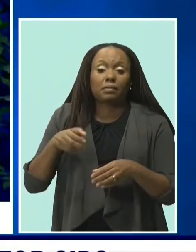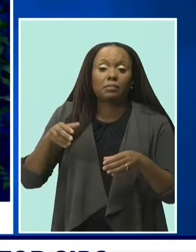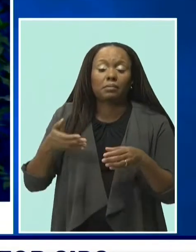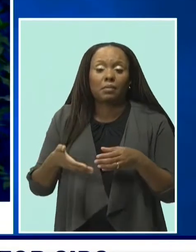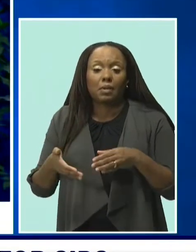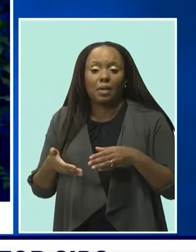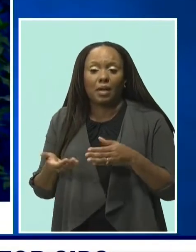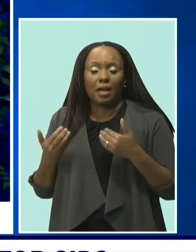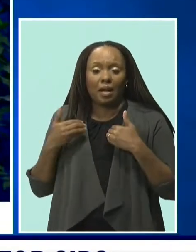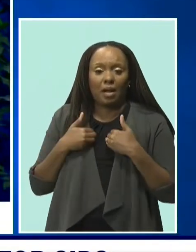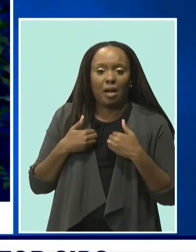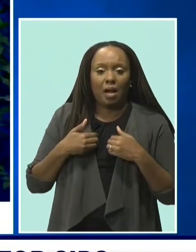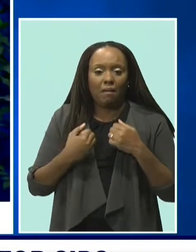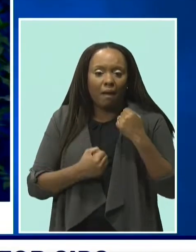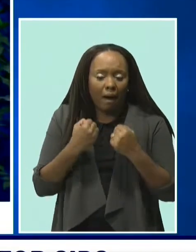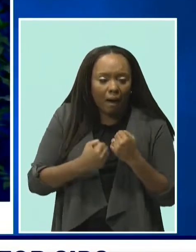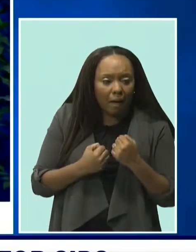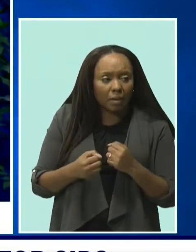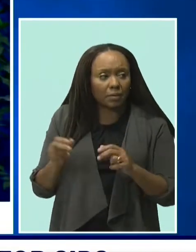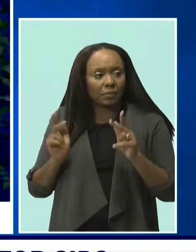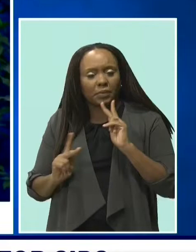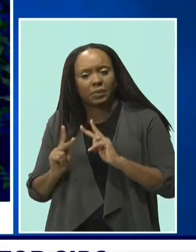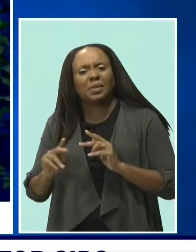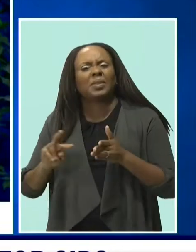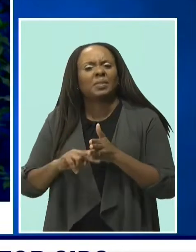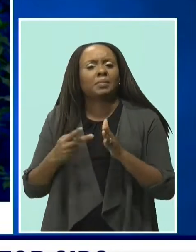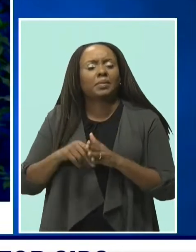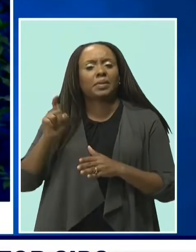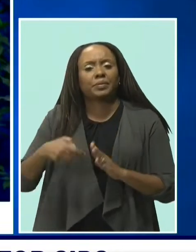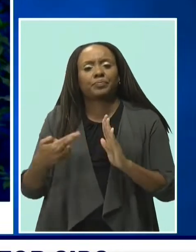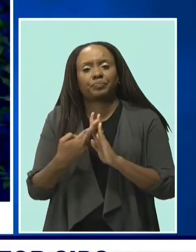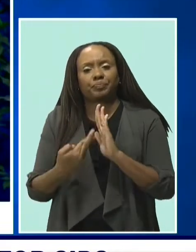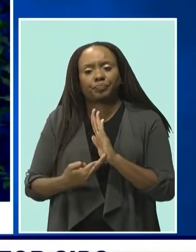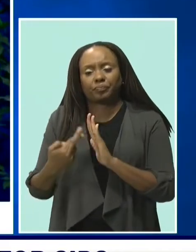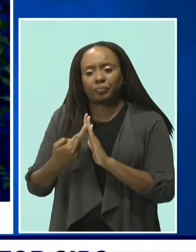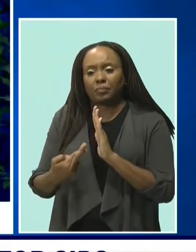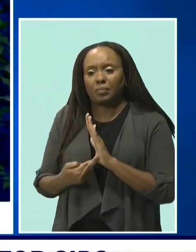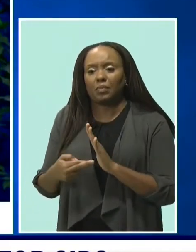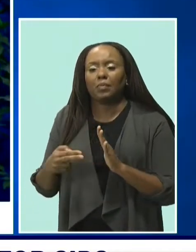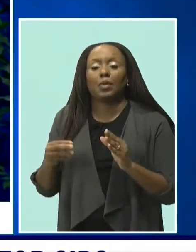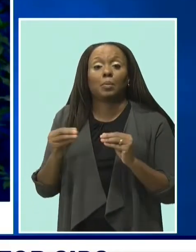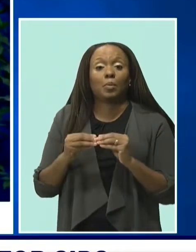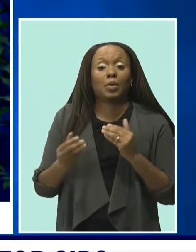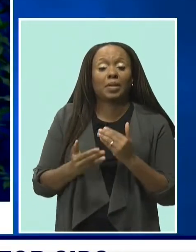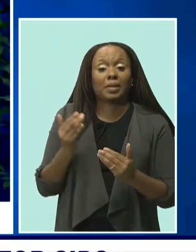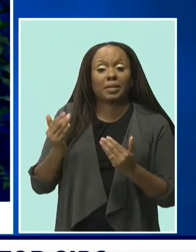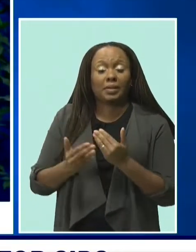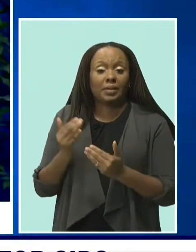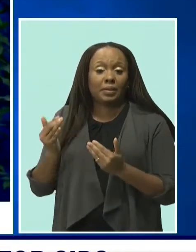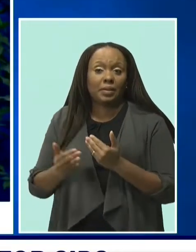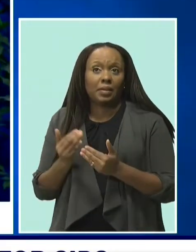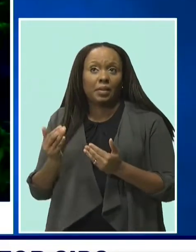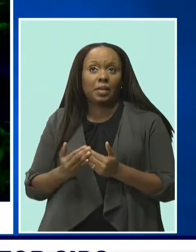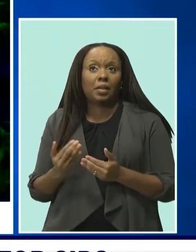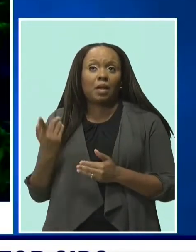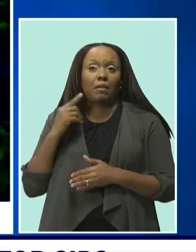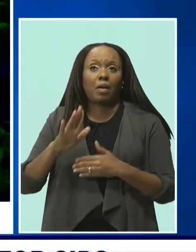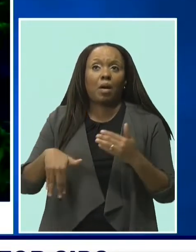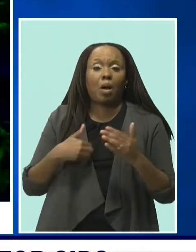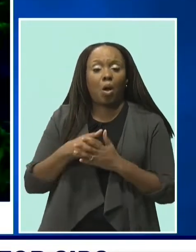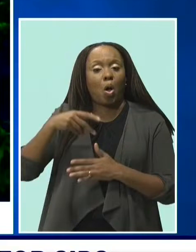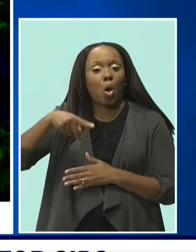It means that it's going to require regulations that make it easier at each port in the region to be able to do